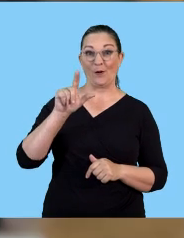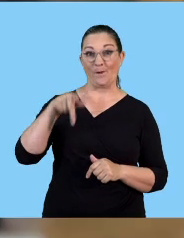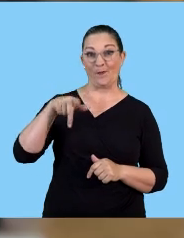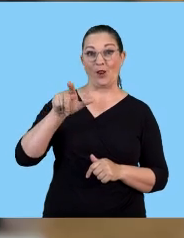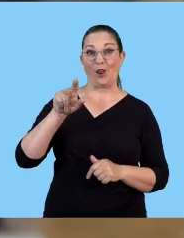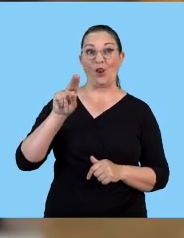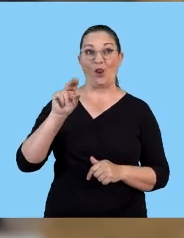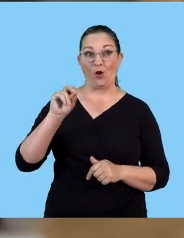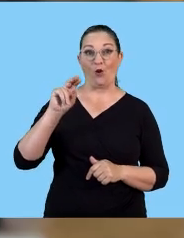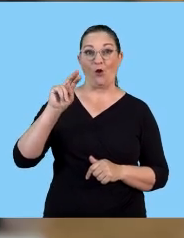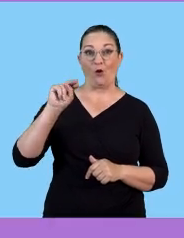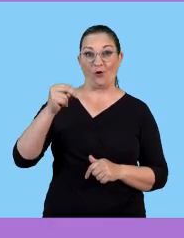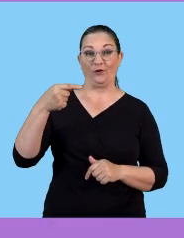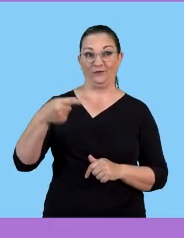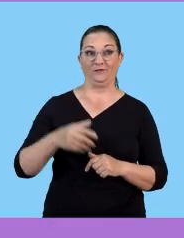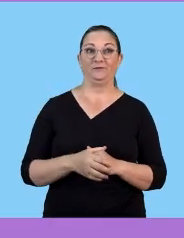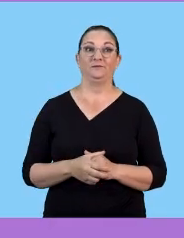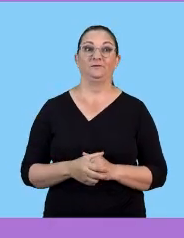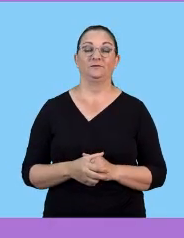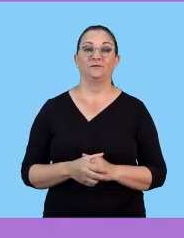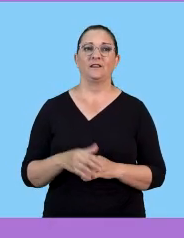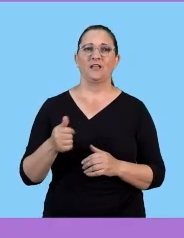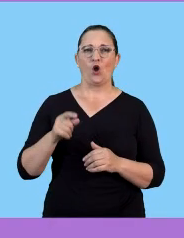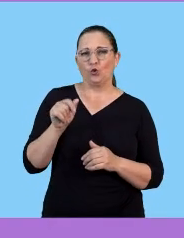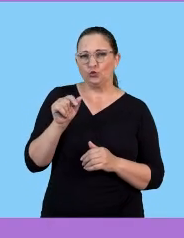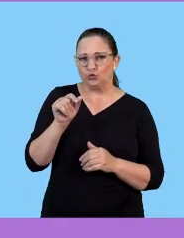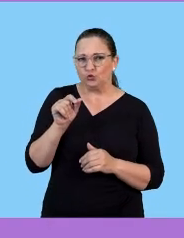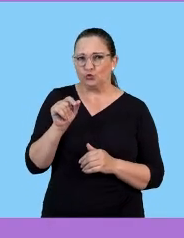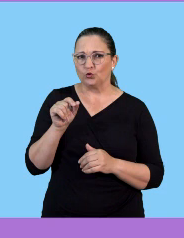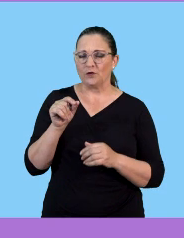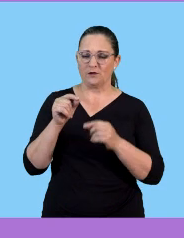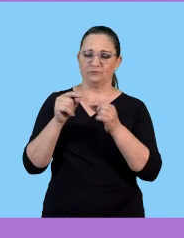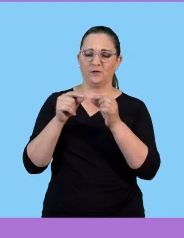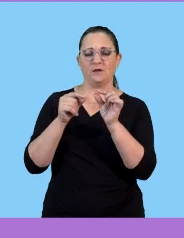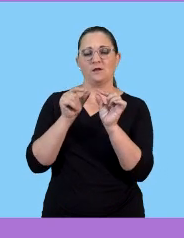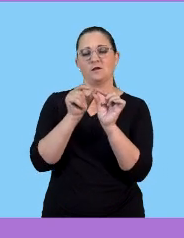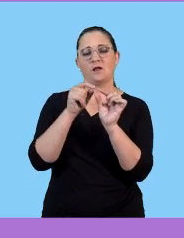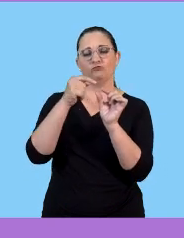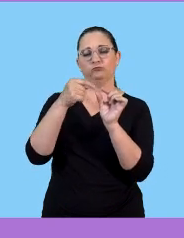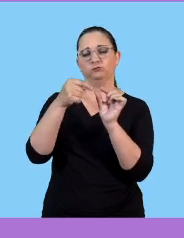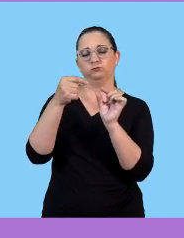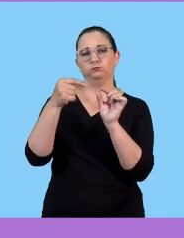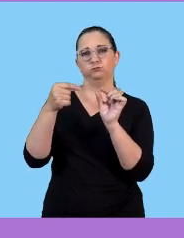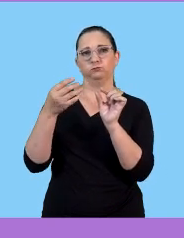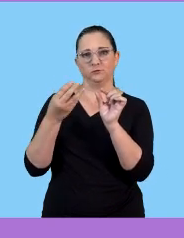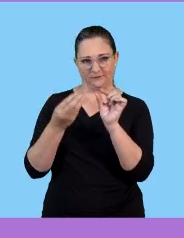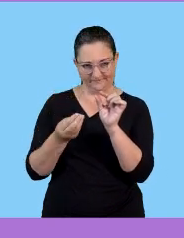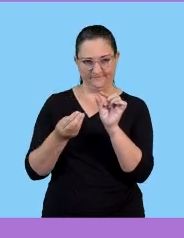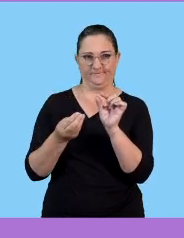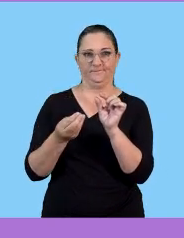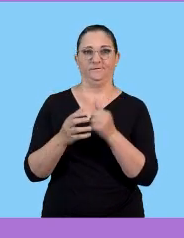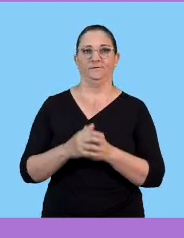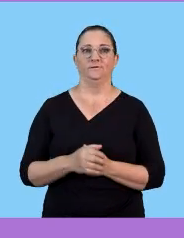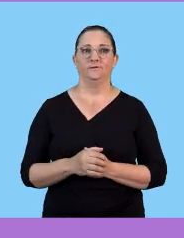are its prongs. The screw, a piece of metal with a spiral groove, all